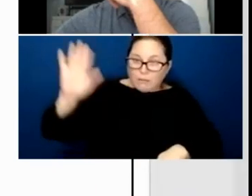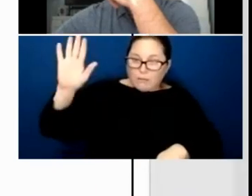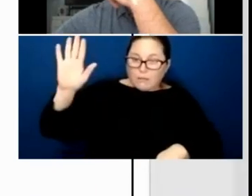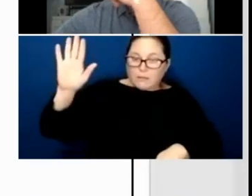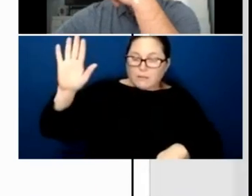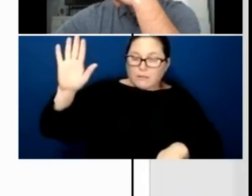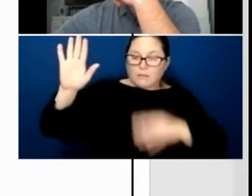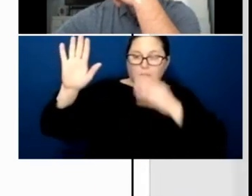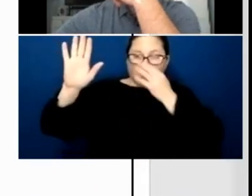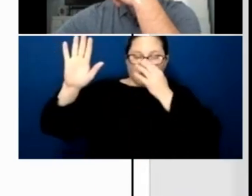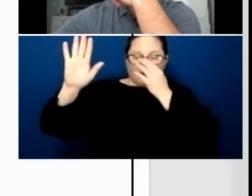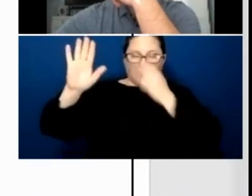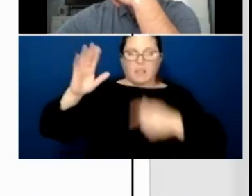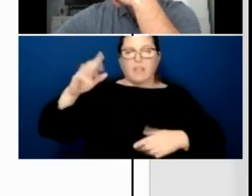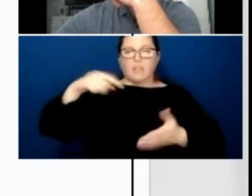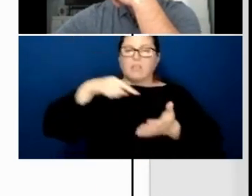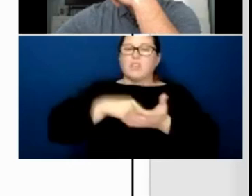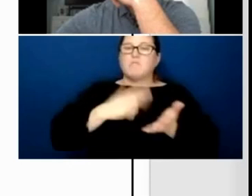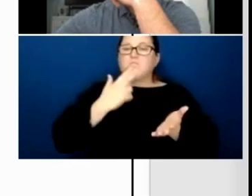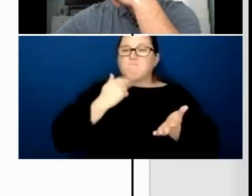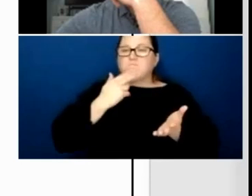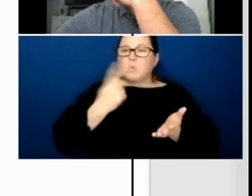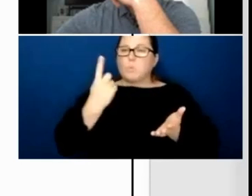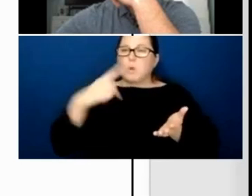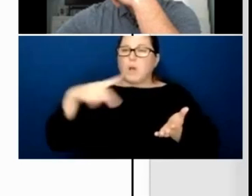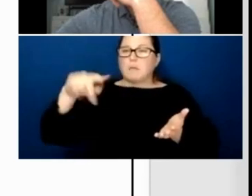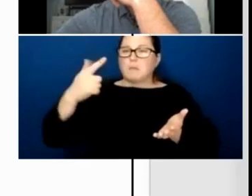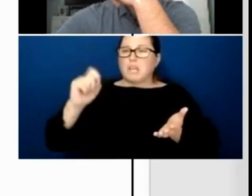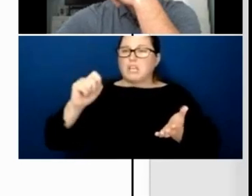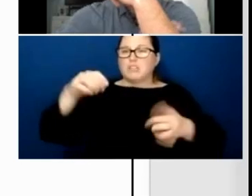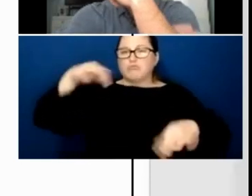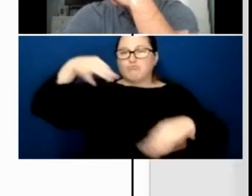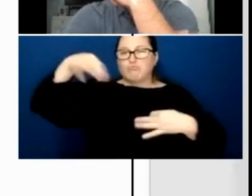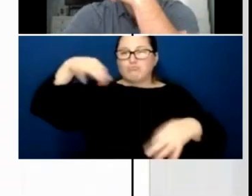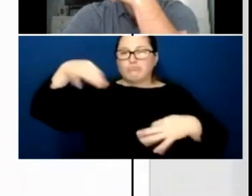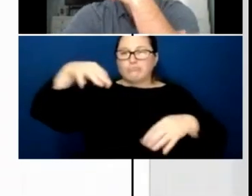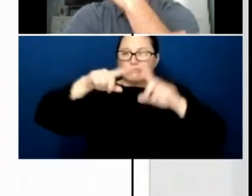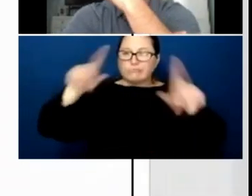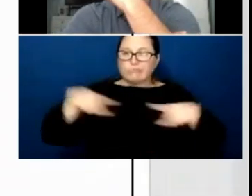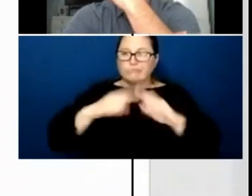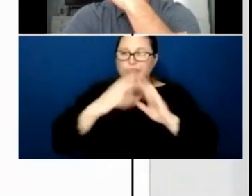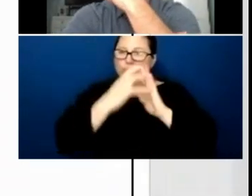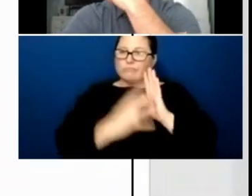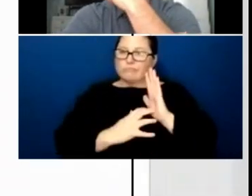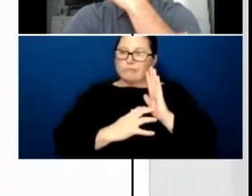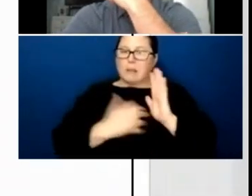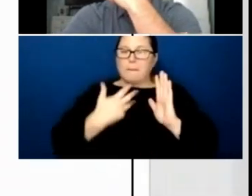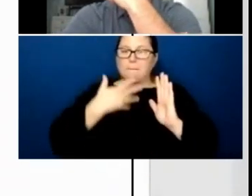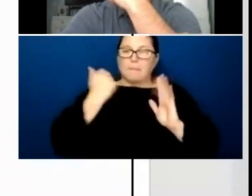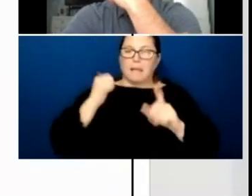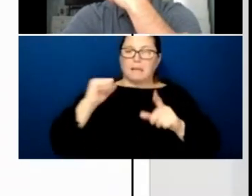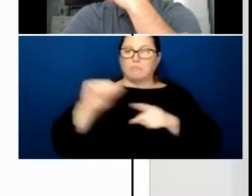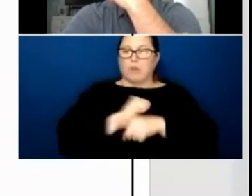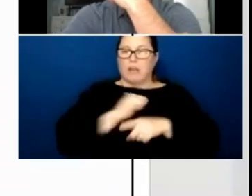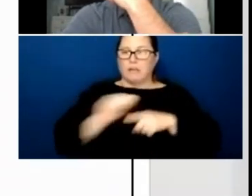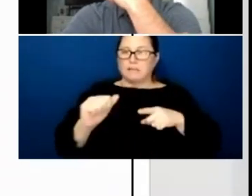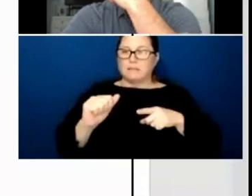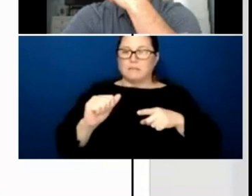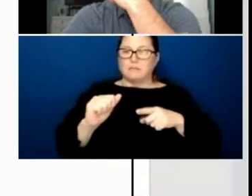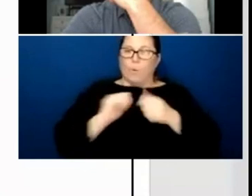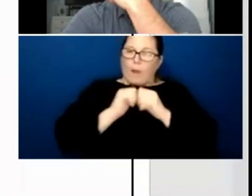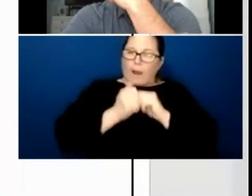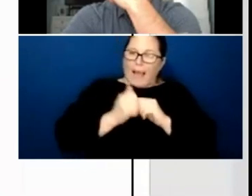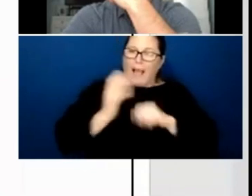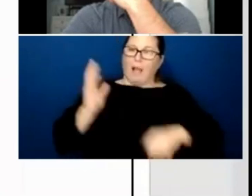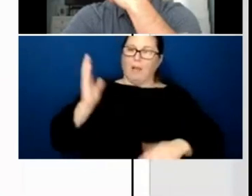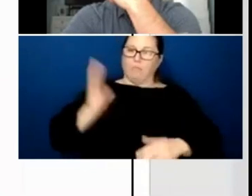is a one-page virtual presentation checklist on best practices for delivering presentations.